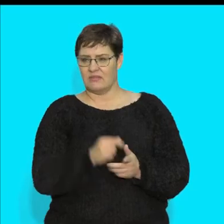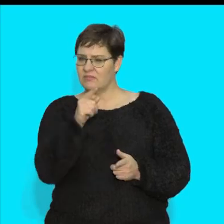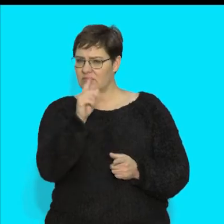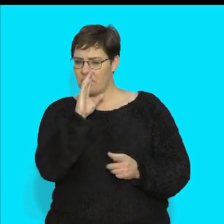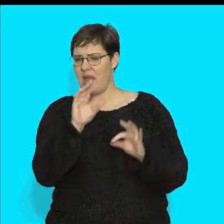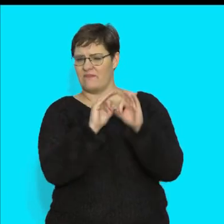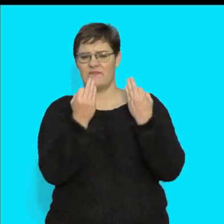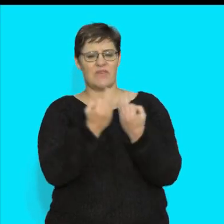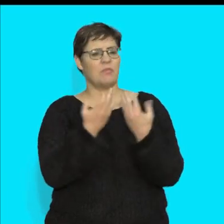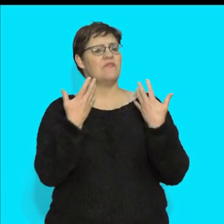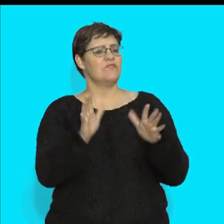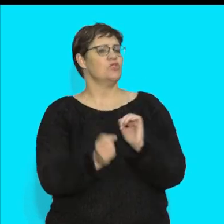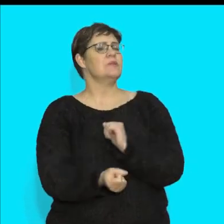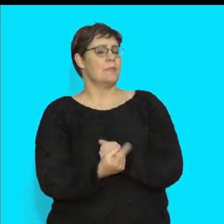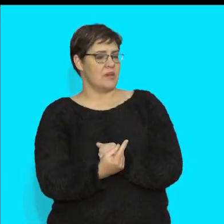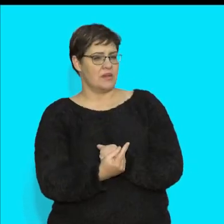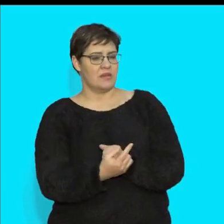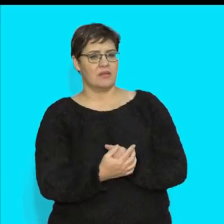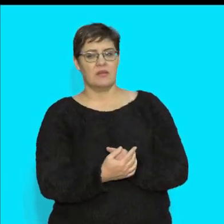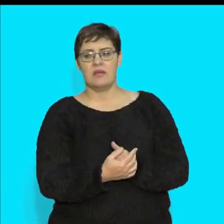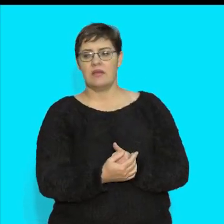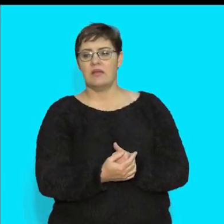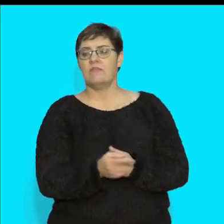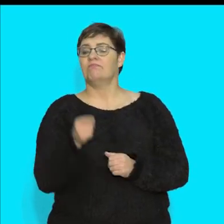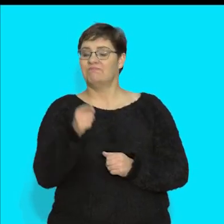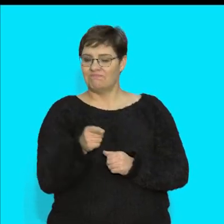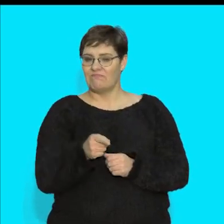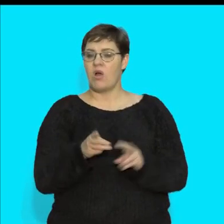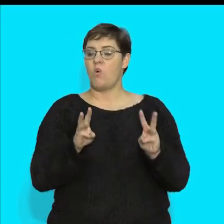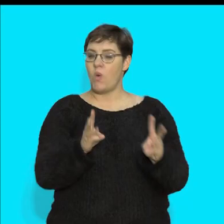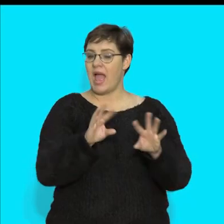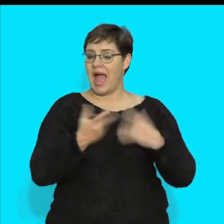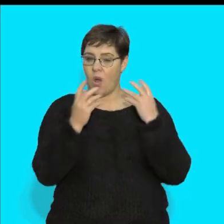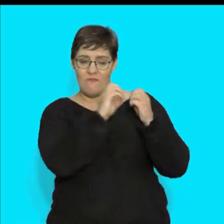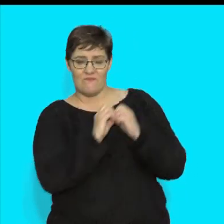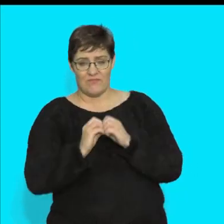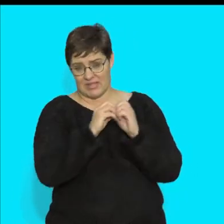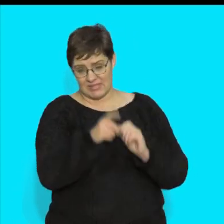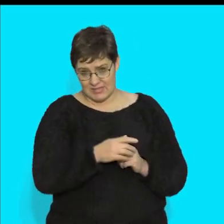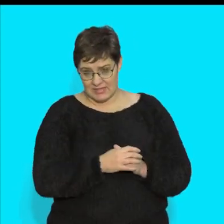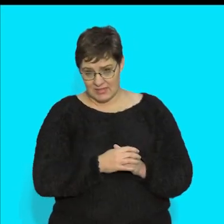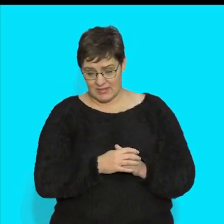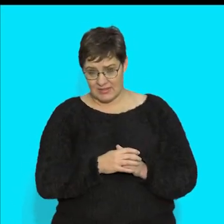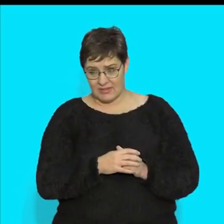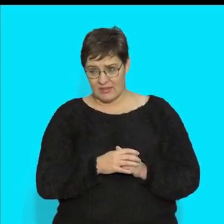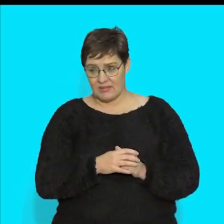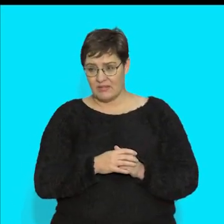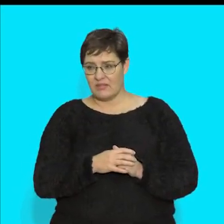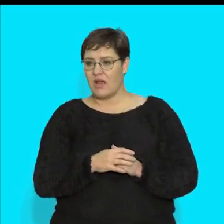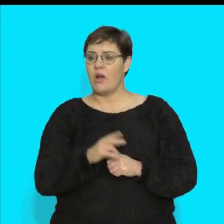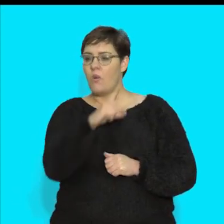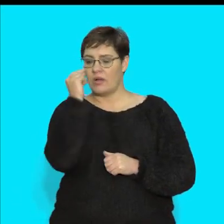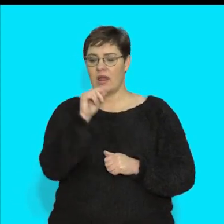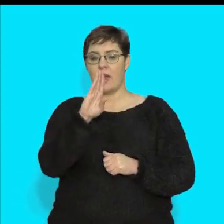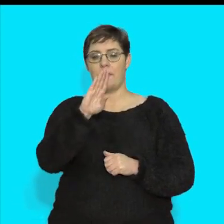have family members who this has happened with, but obviously there's ways that they need to be able to correct it. I don't know if you ever heard